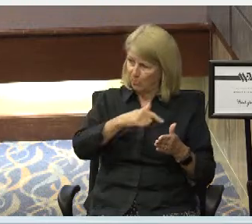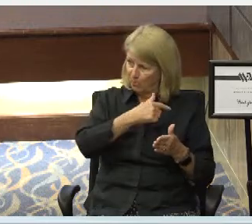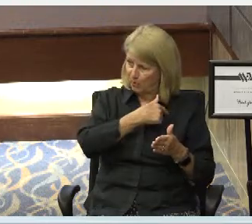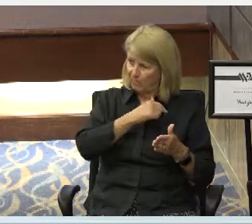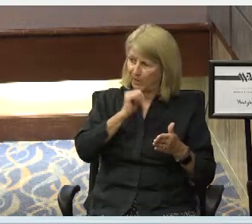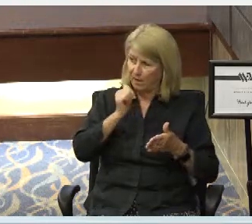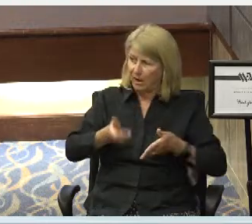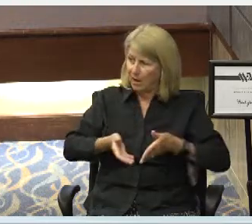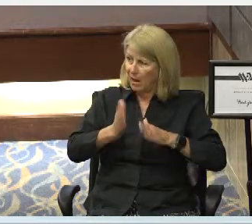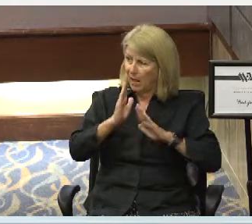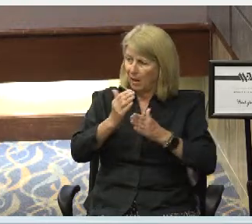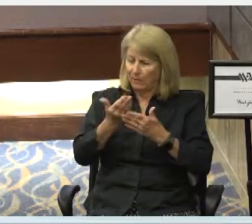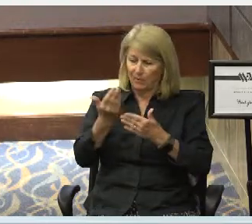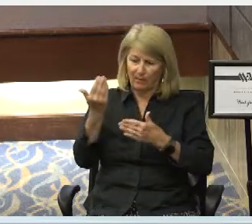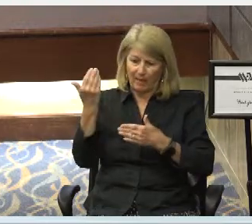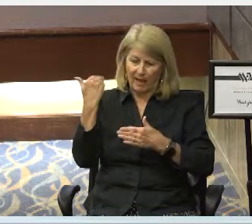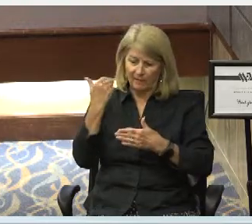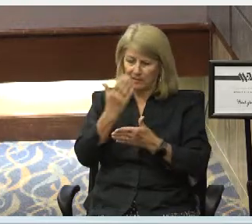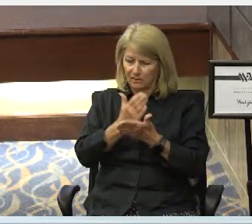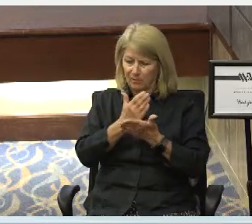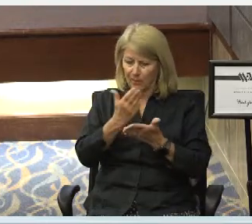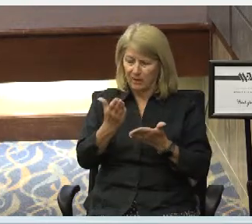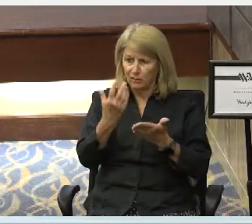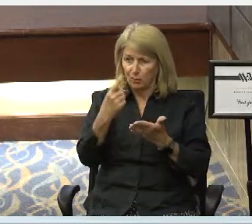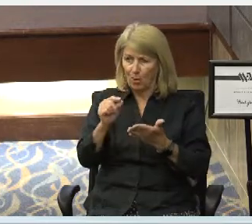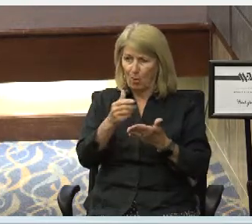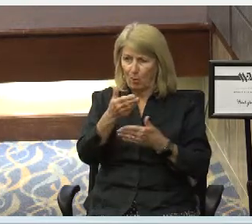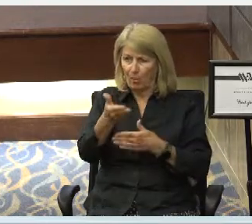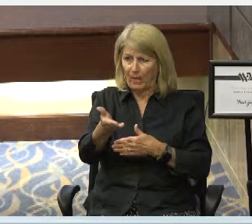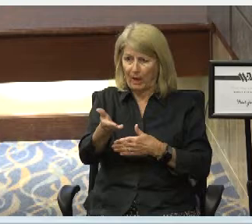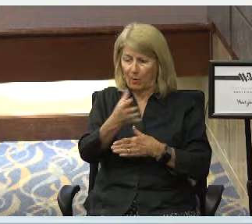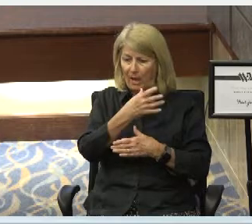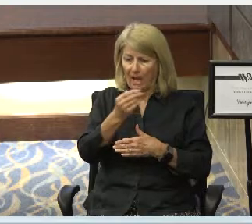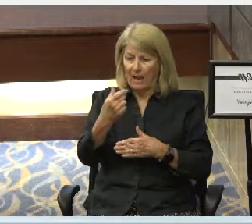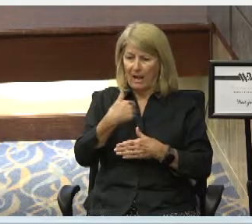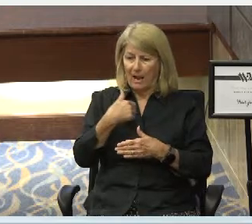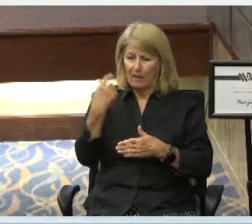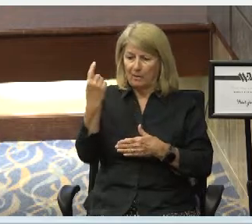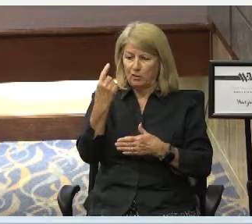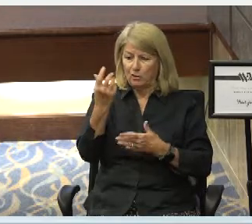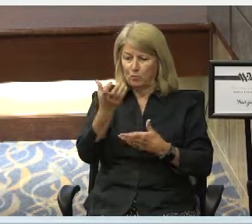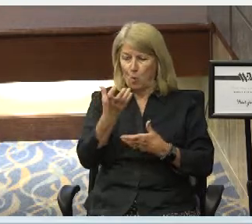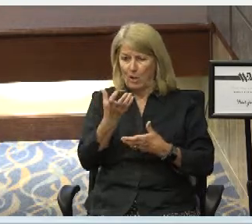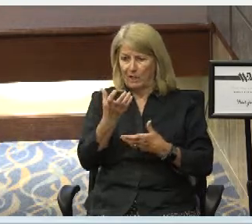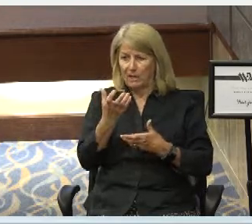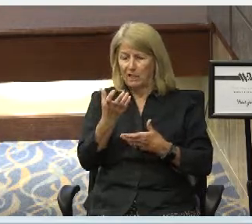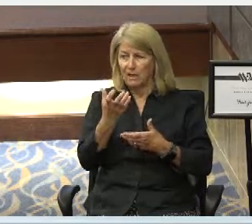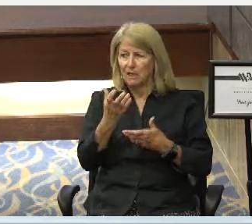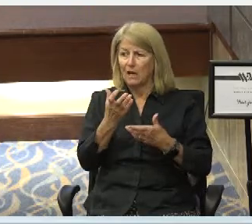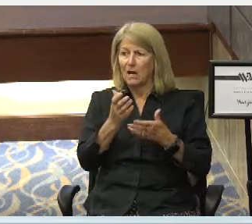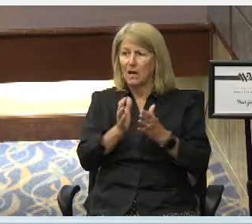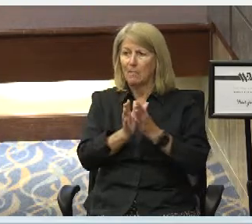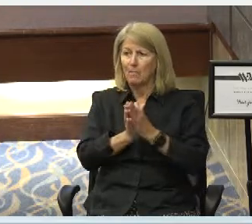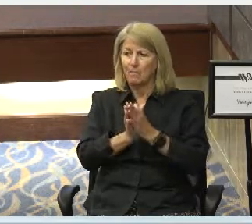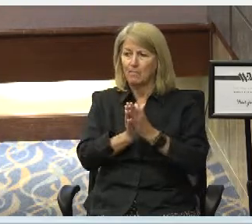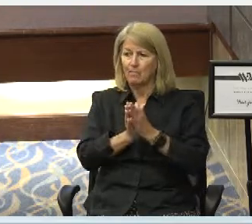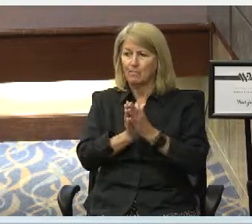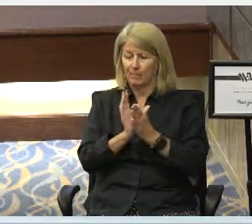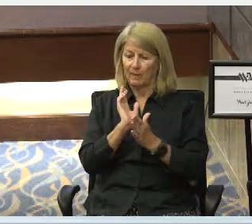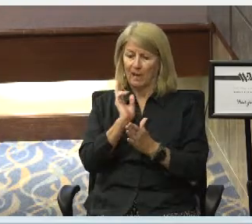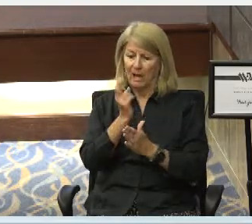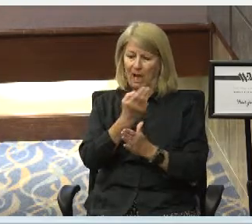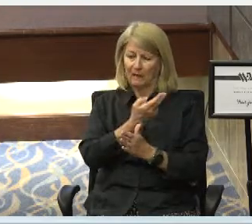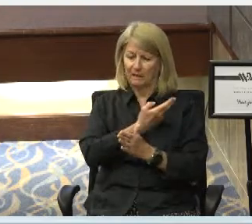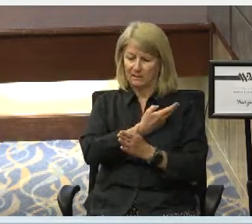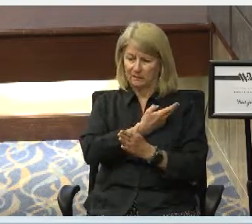not allowed in the past some things to go there, and I'm just wanting us to